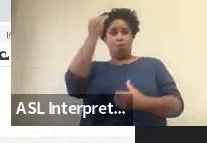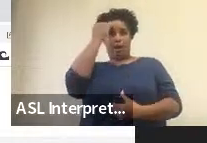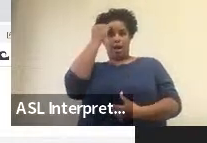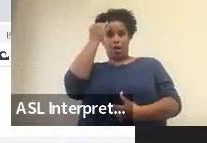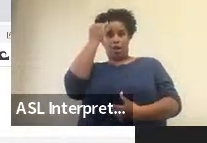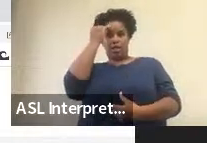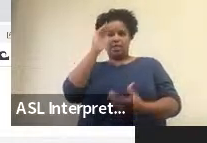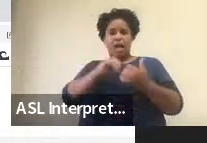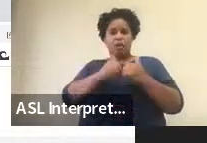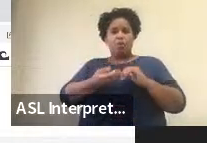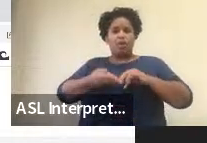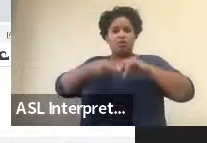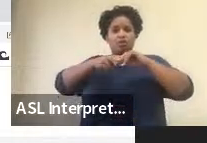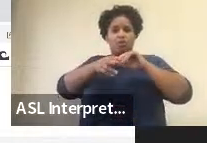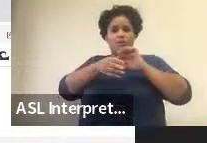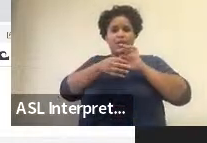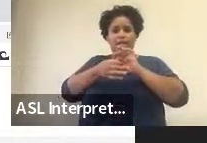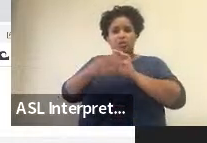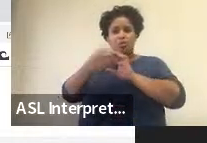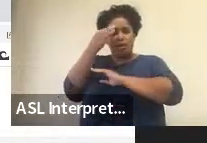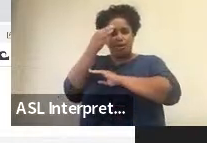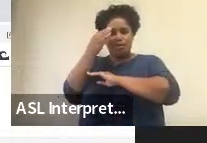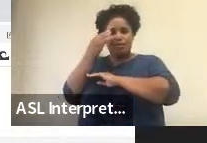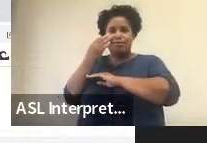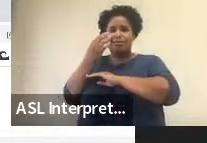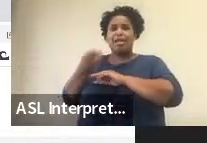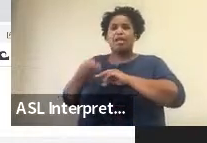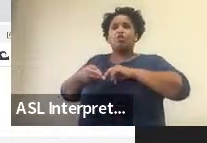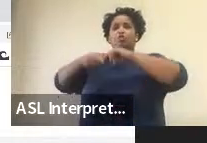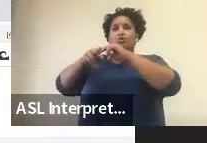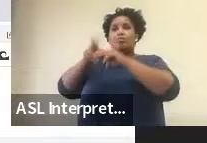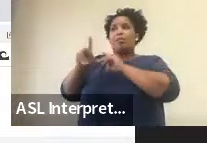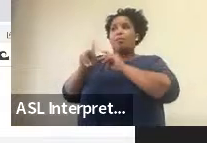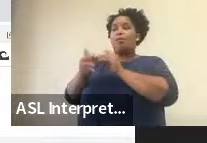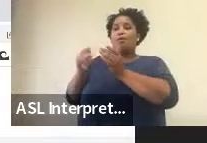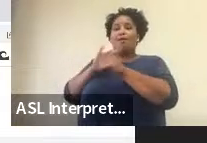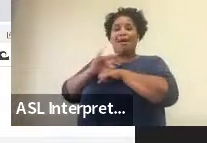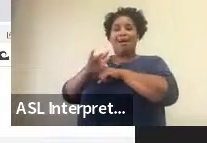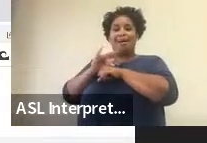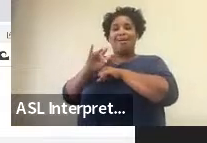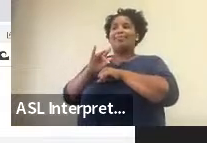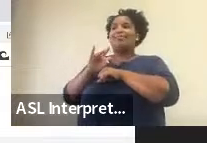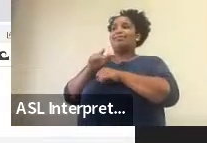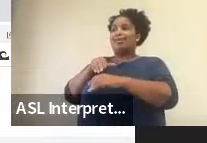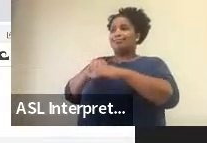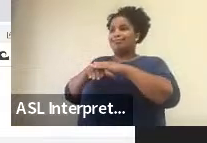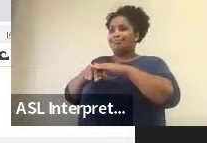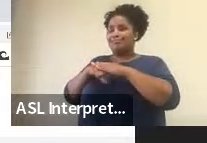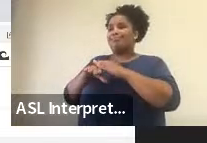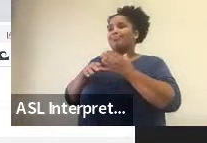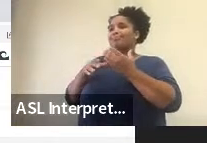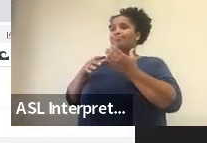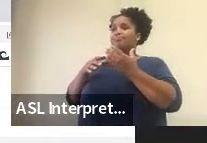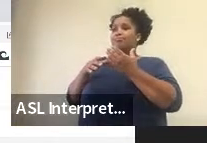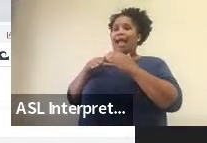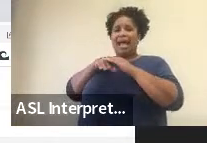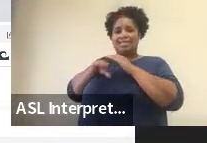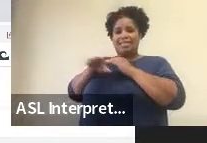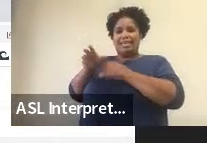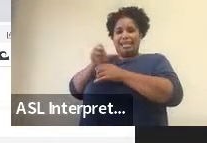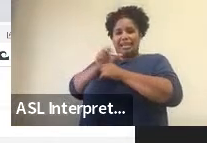uptake of therapeutics, and what should we keep in mind? So I just want to have both of those questions up front because we spent a lot of